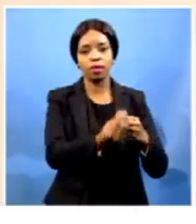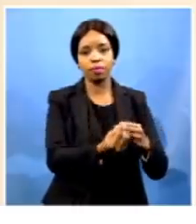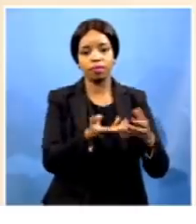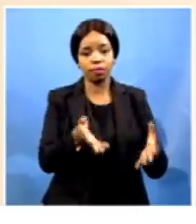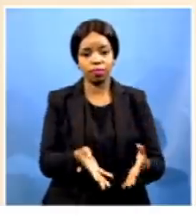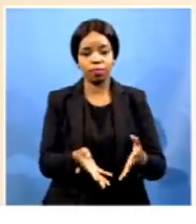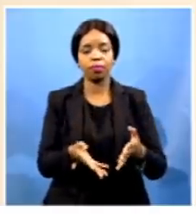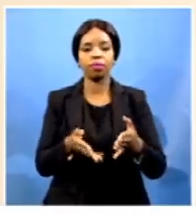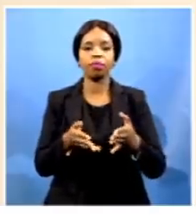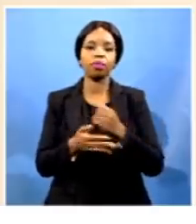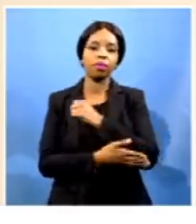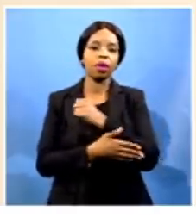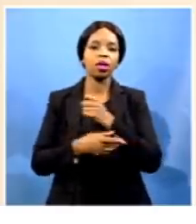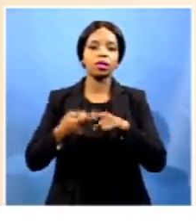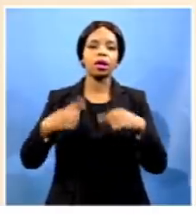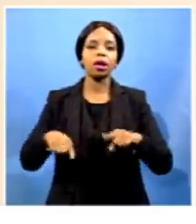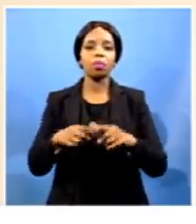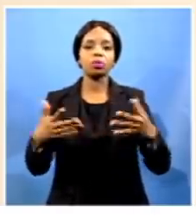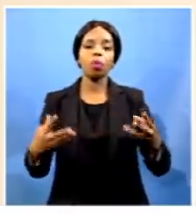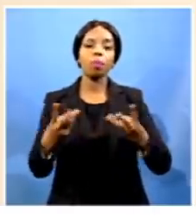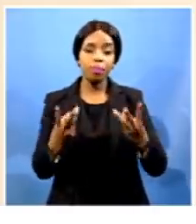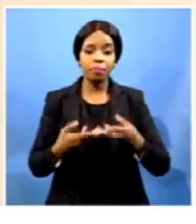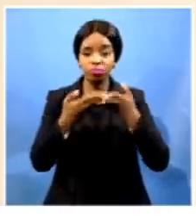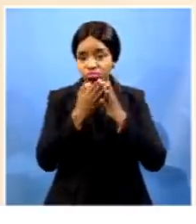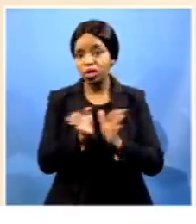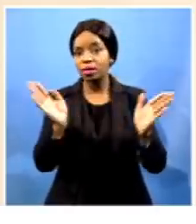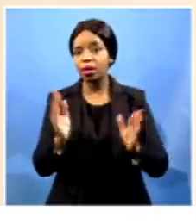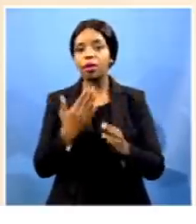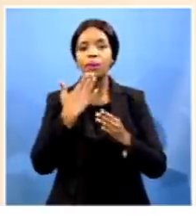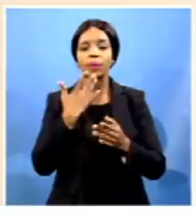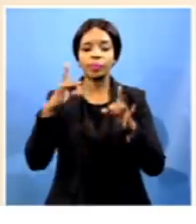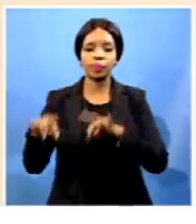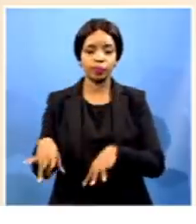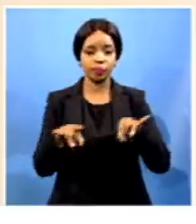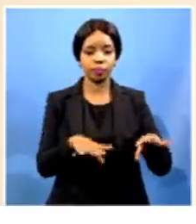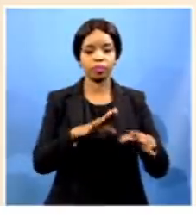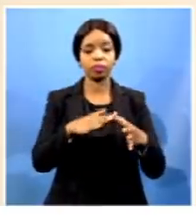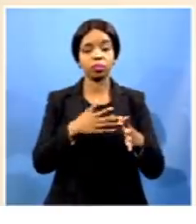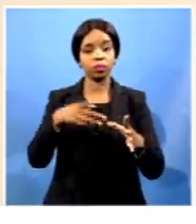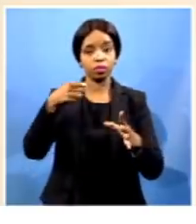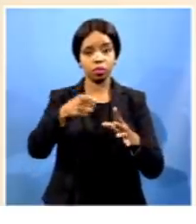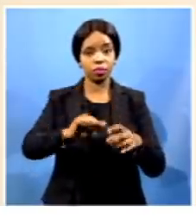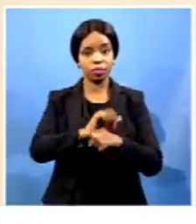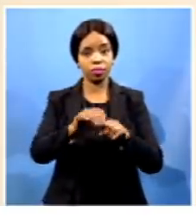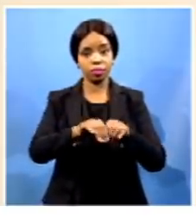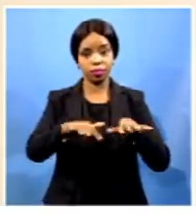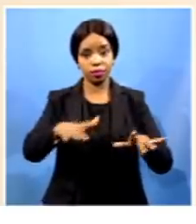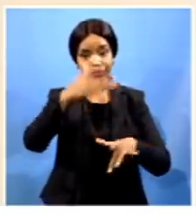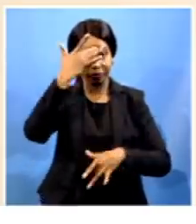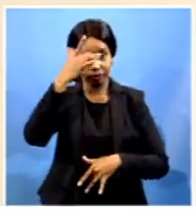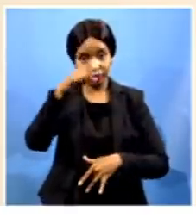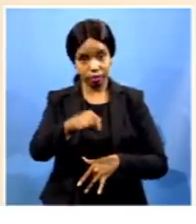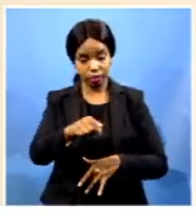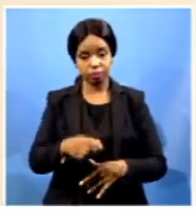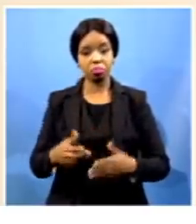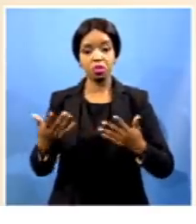hardest hit by this global pandemic. And out of all of those, we as the NYDA